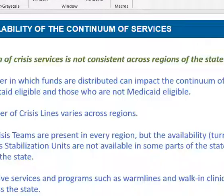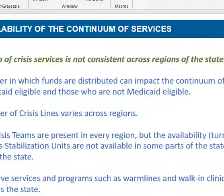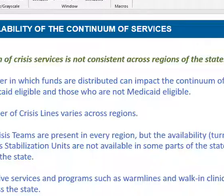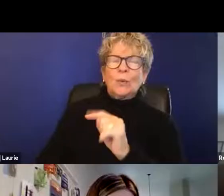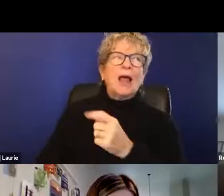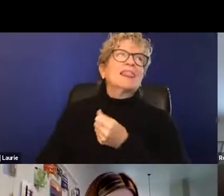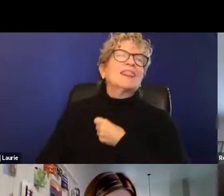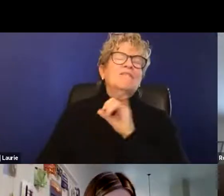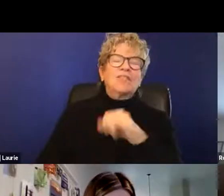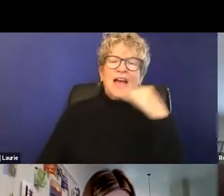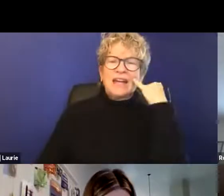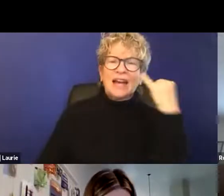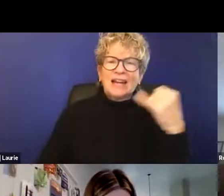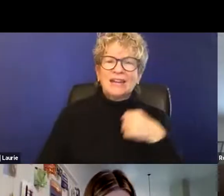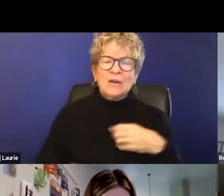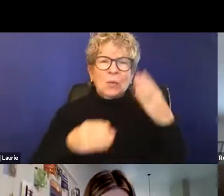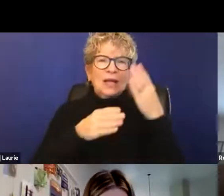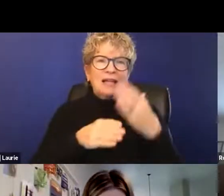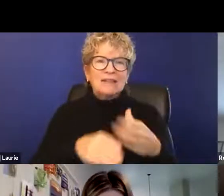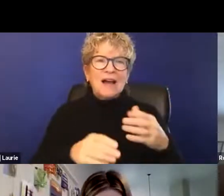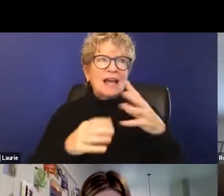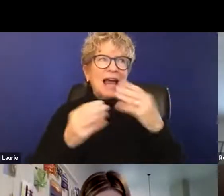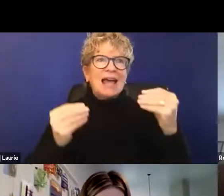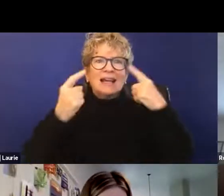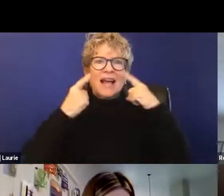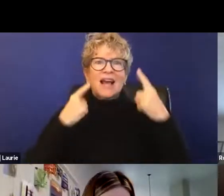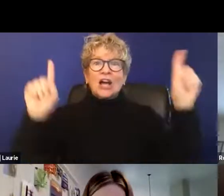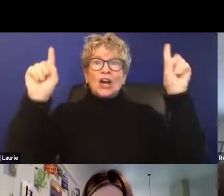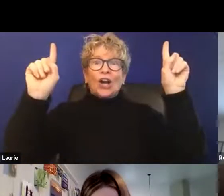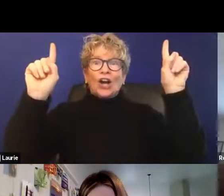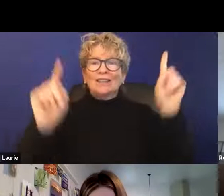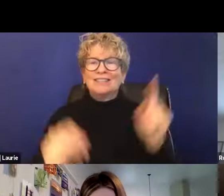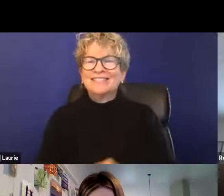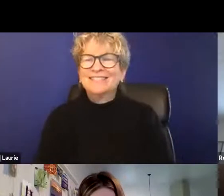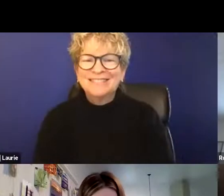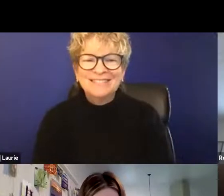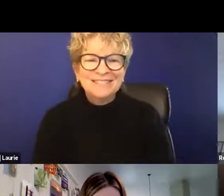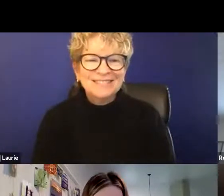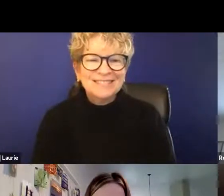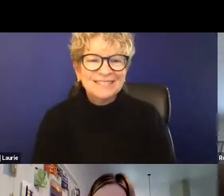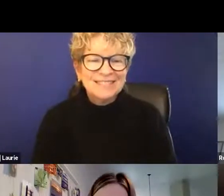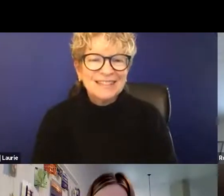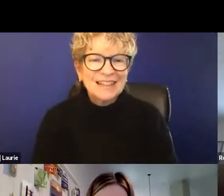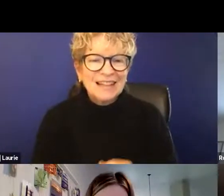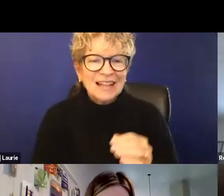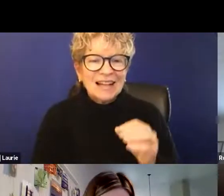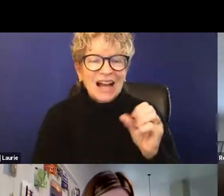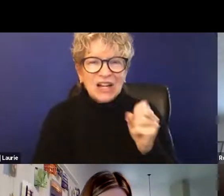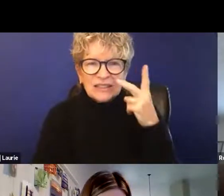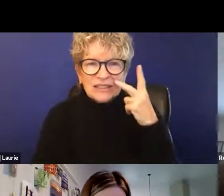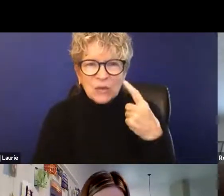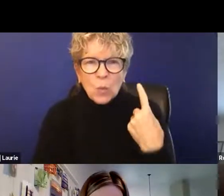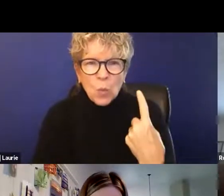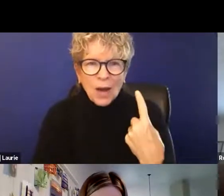that. Then we will divide and conquer here. So. Yeah, and I just quickly, I could see one of the slides, and I think that was